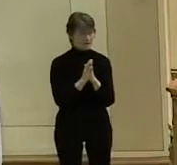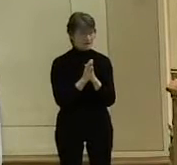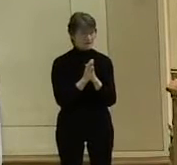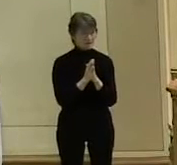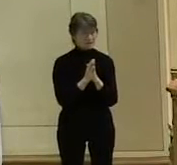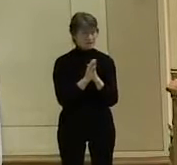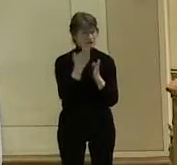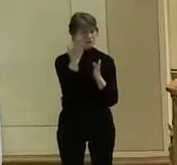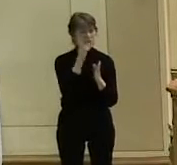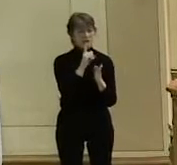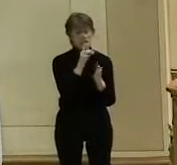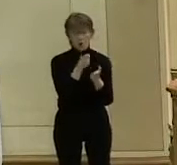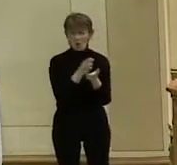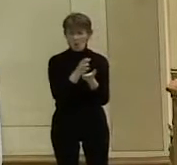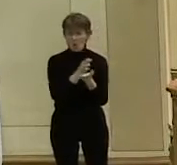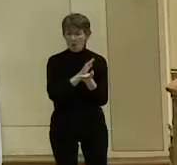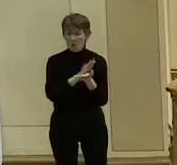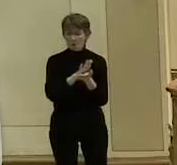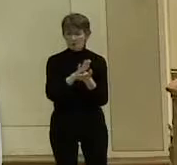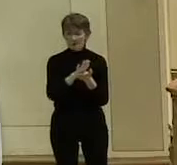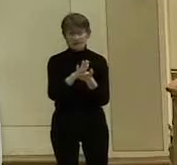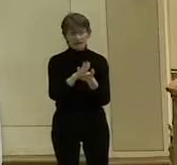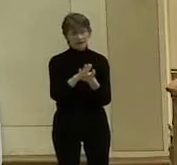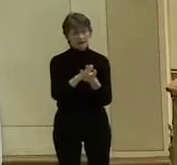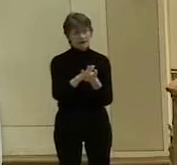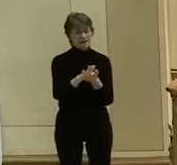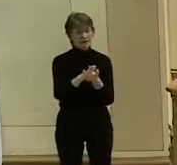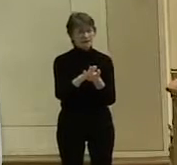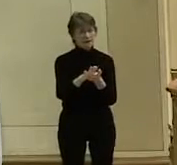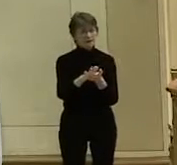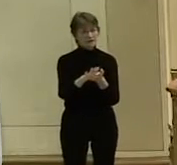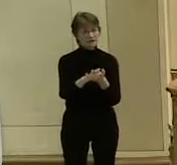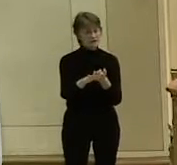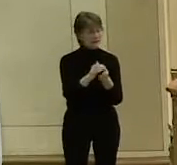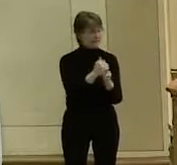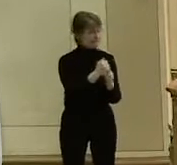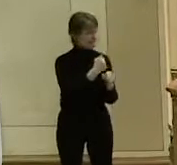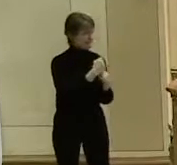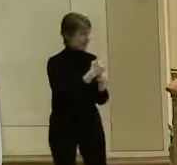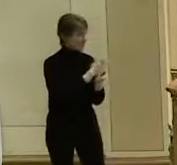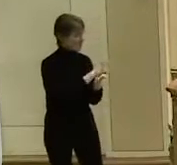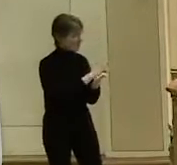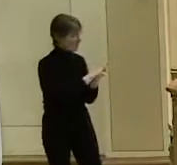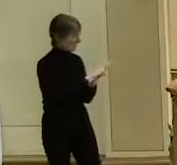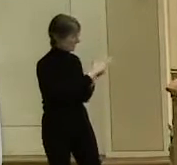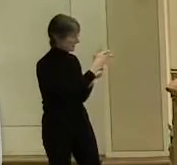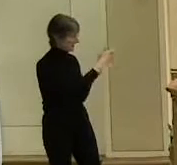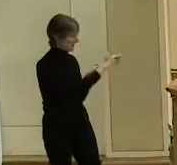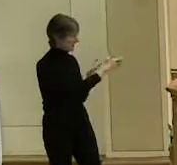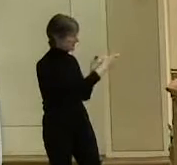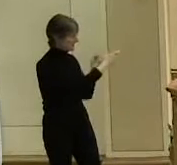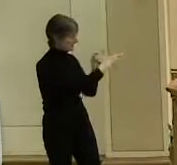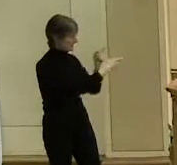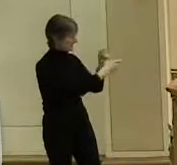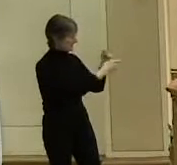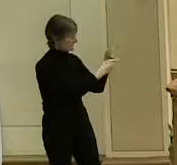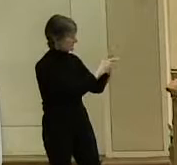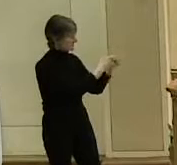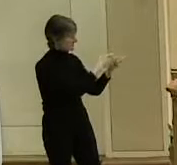You are indeed holy, O Lord, the fount of all holiness. Make holy, therefore, these gifts, we